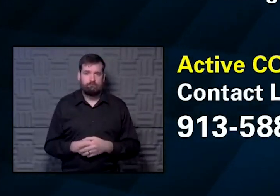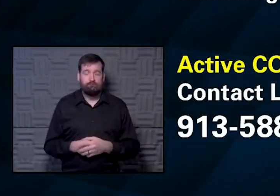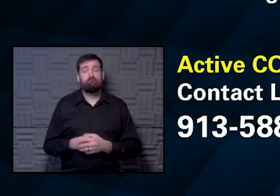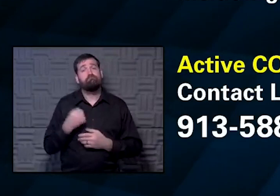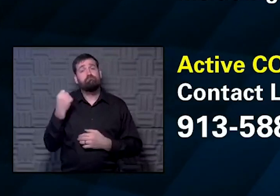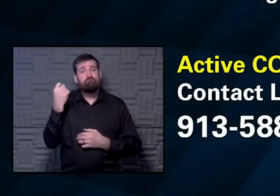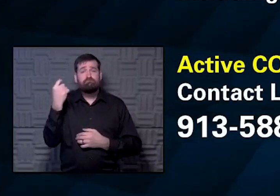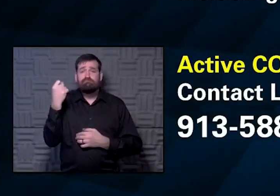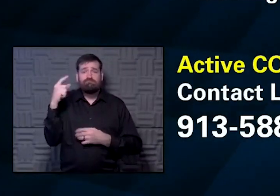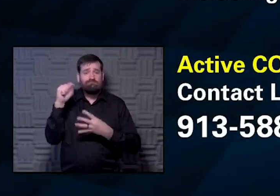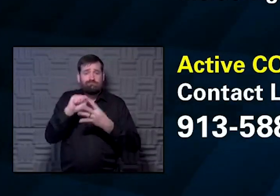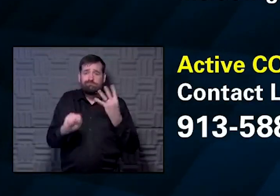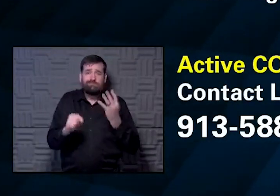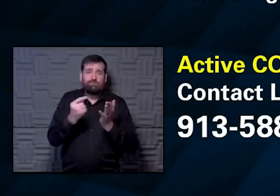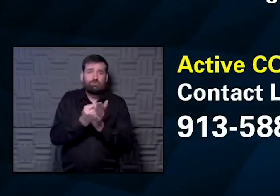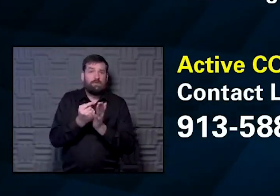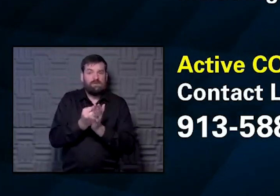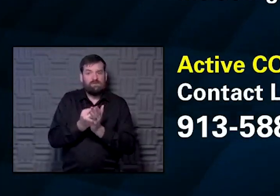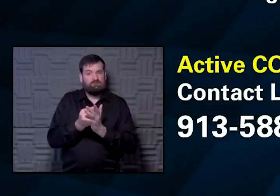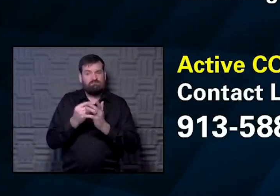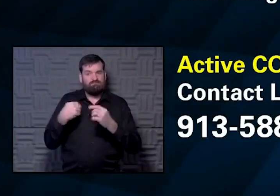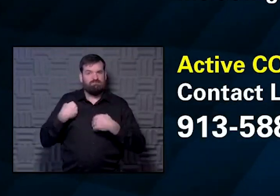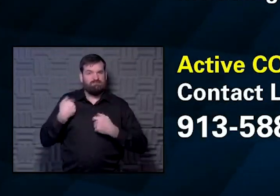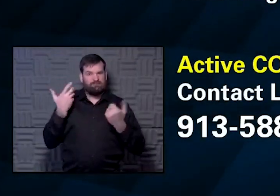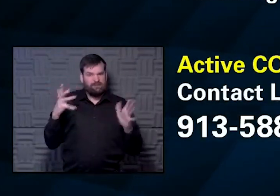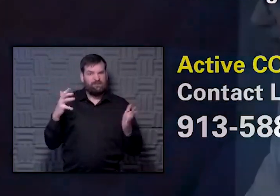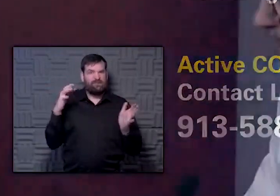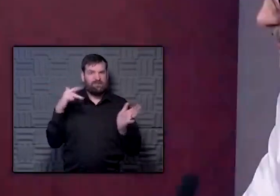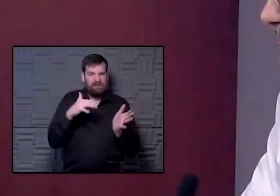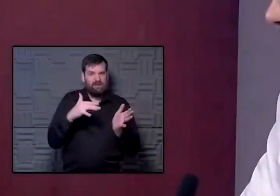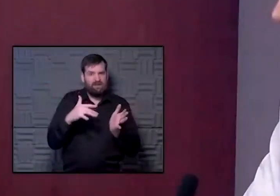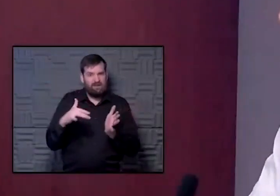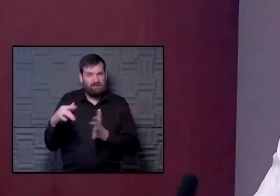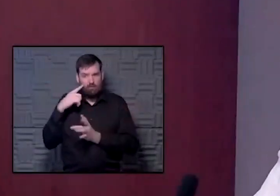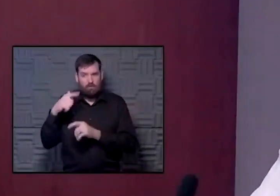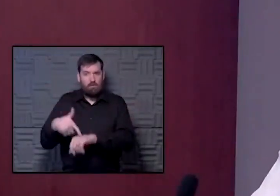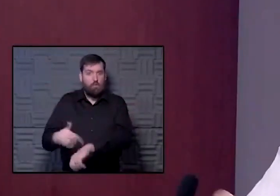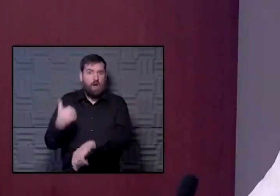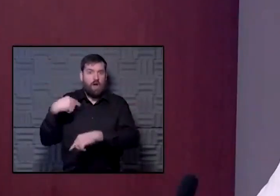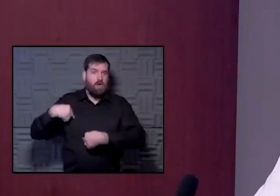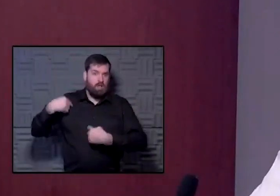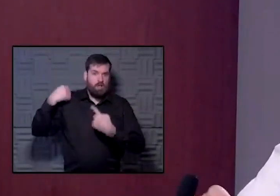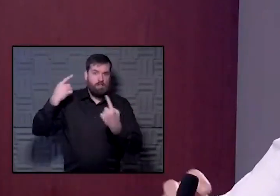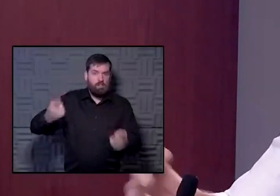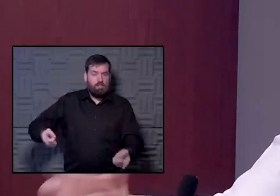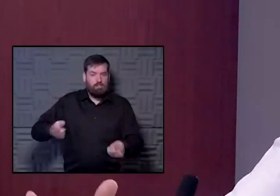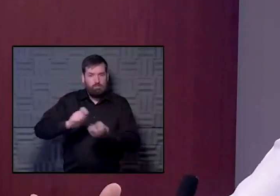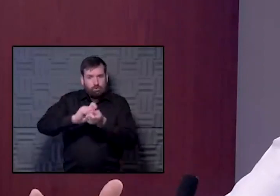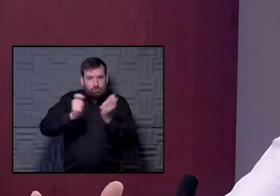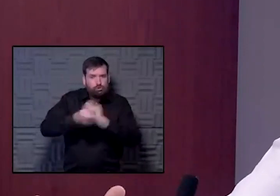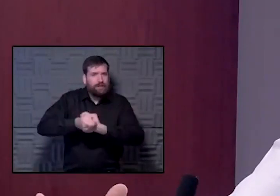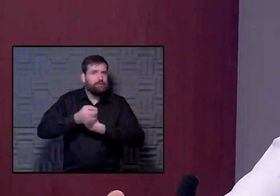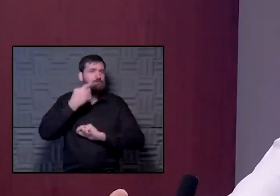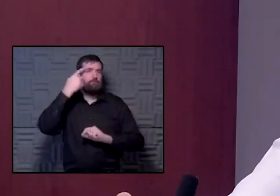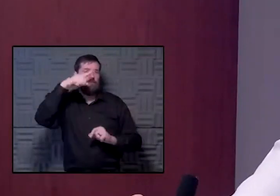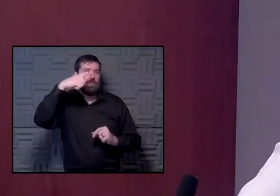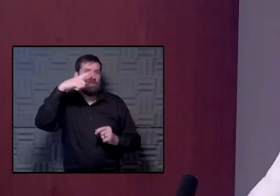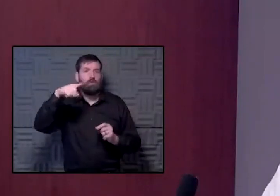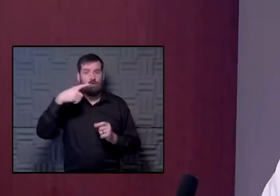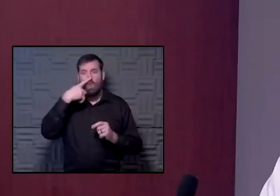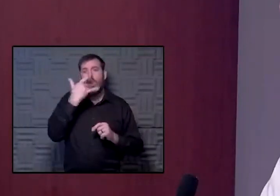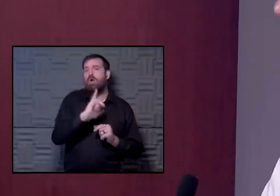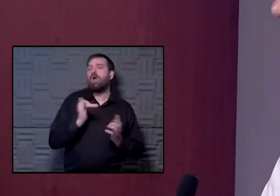These are treatments that have been around. We've been studying them for a while, and they've been repurposed. They look like they may work